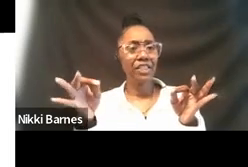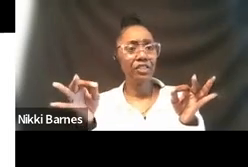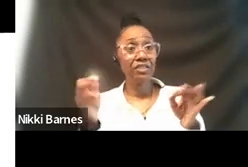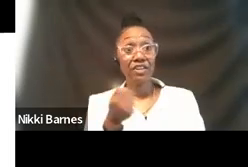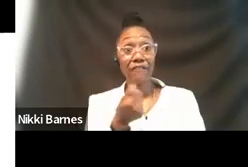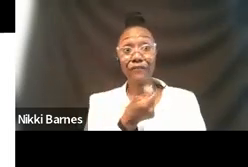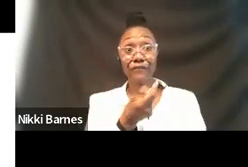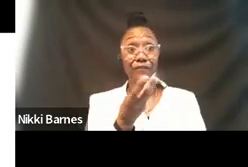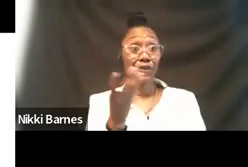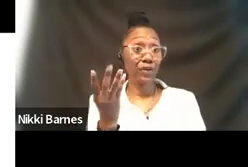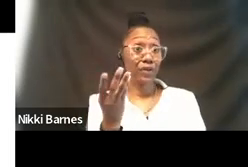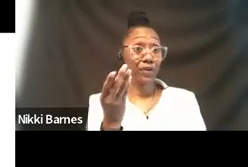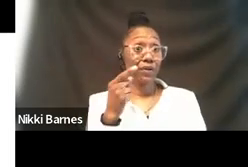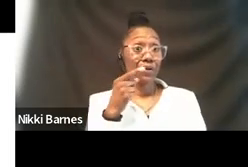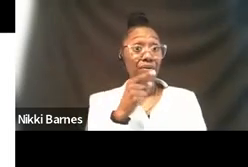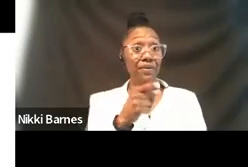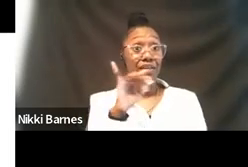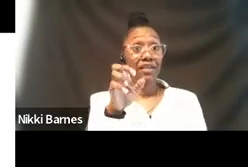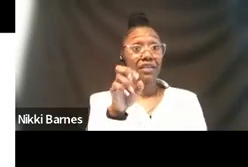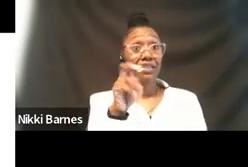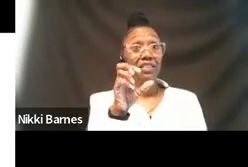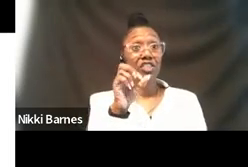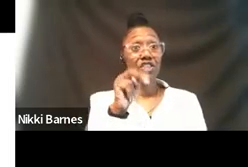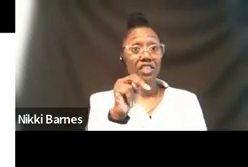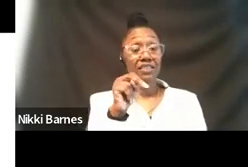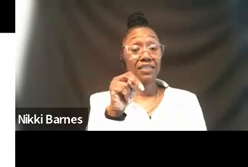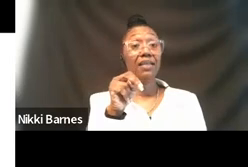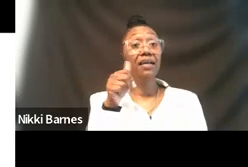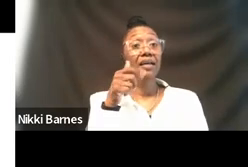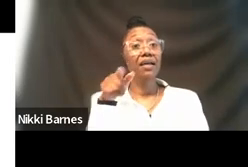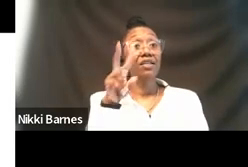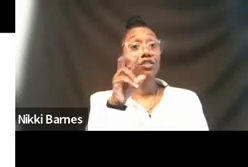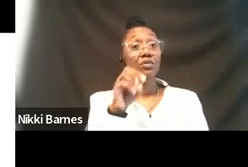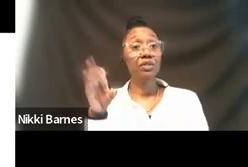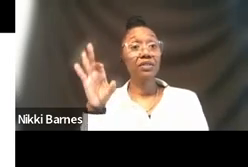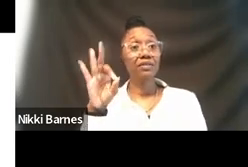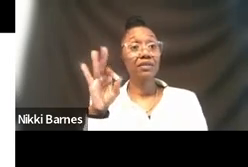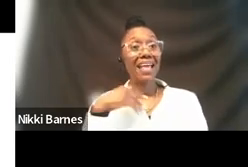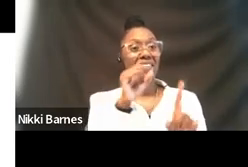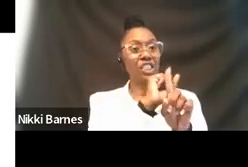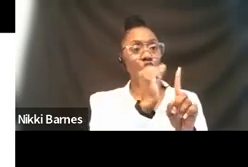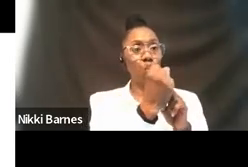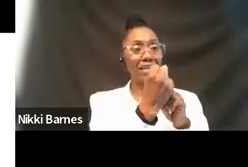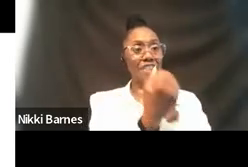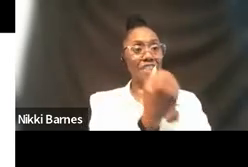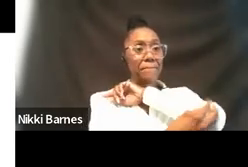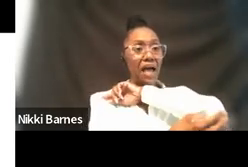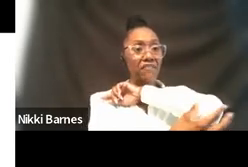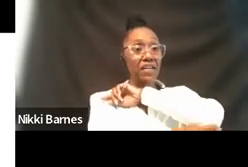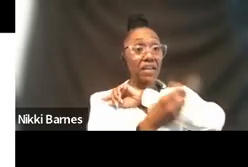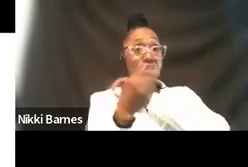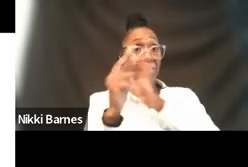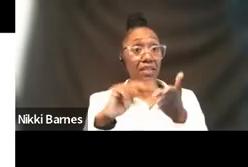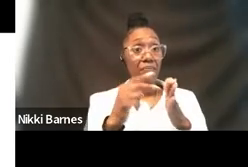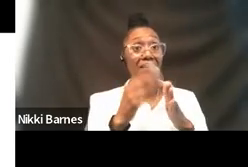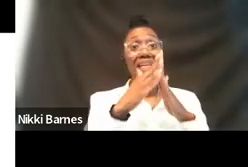of them. According to Jensen 2009, there's situational poverty. Think of this type of poverty if a house